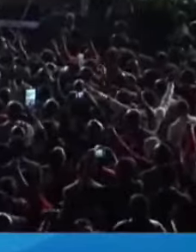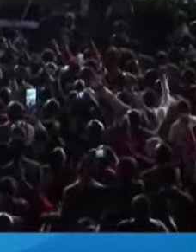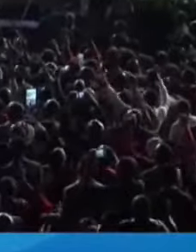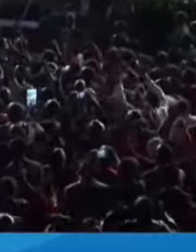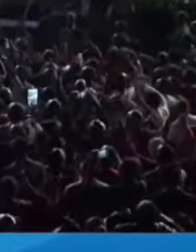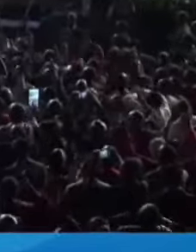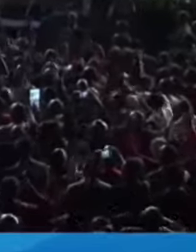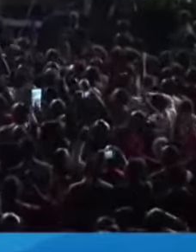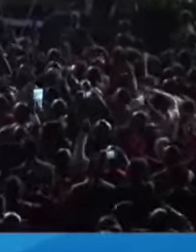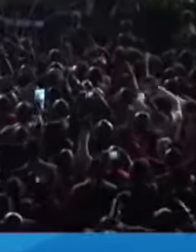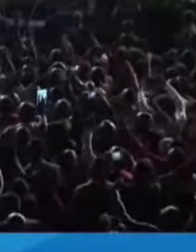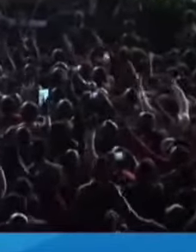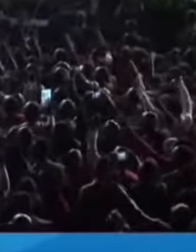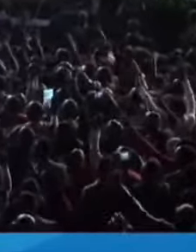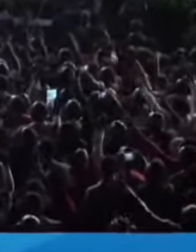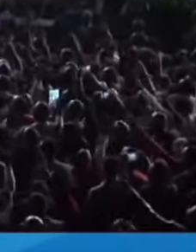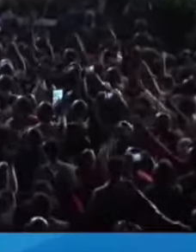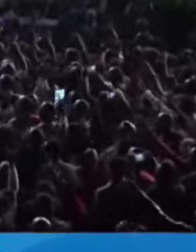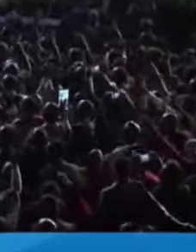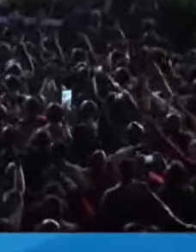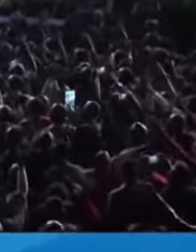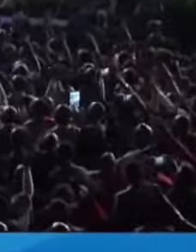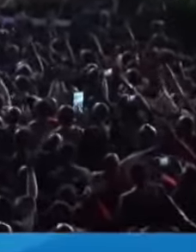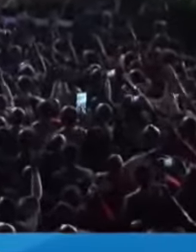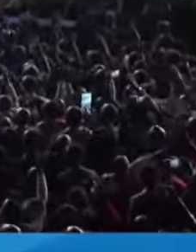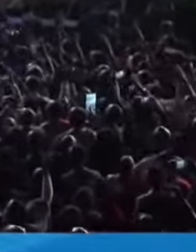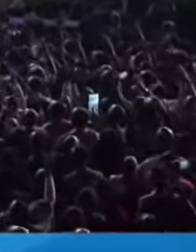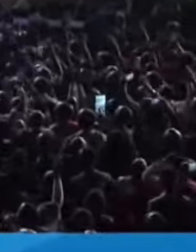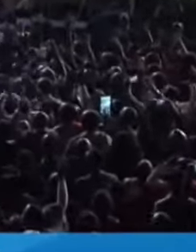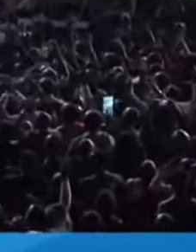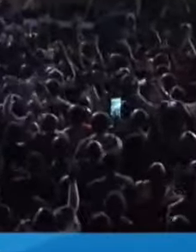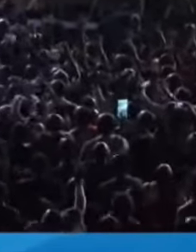shout it